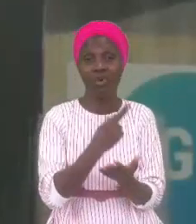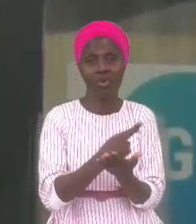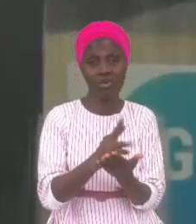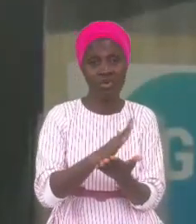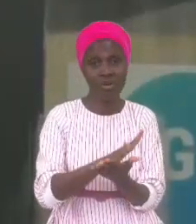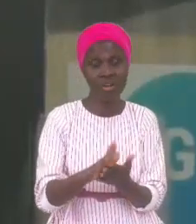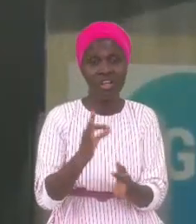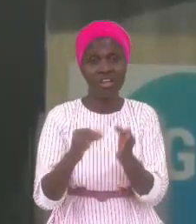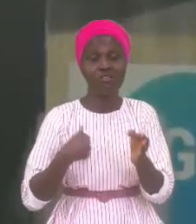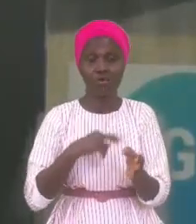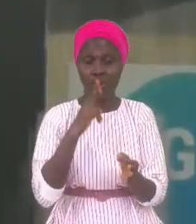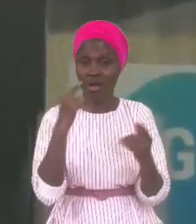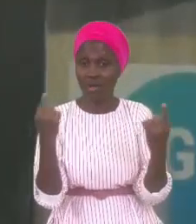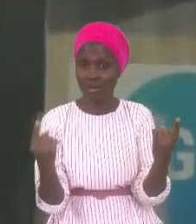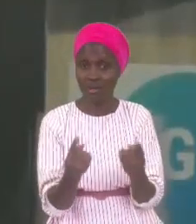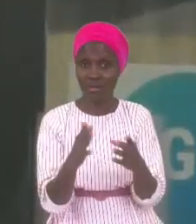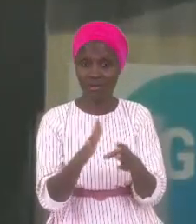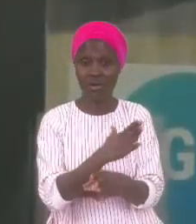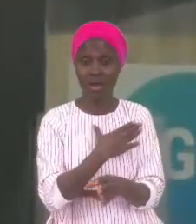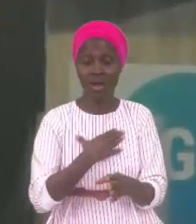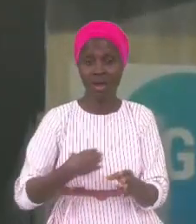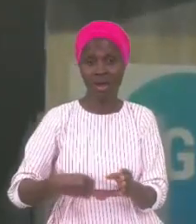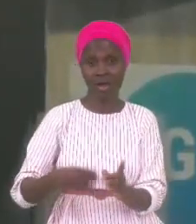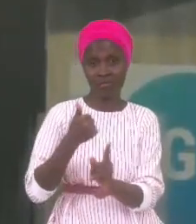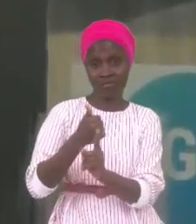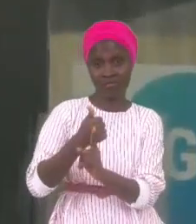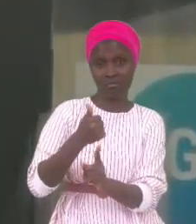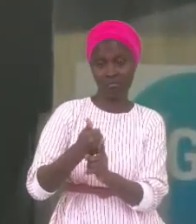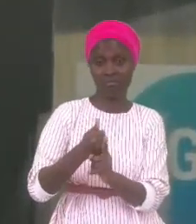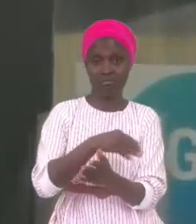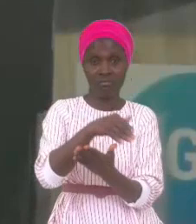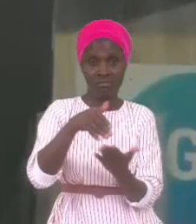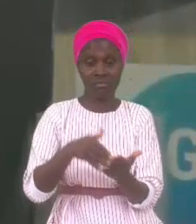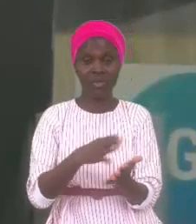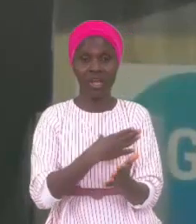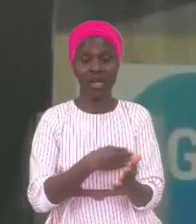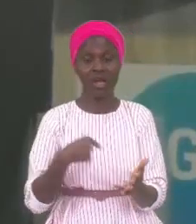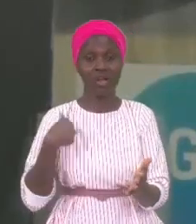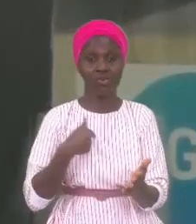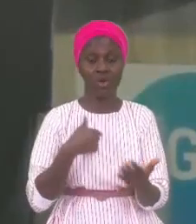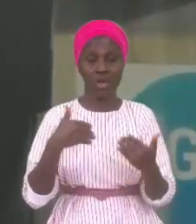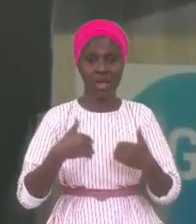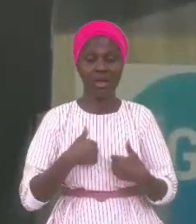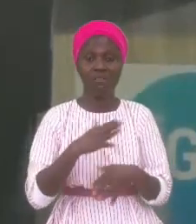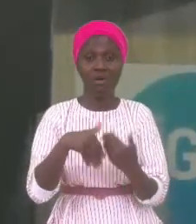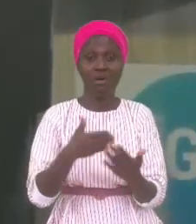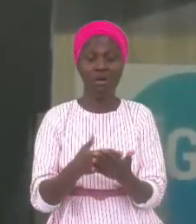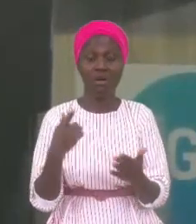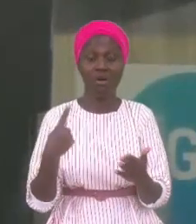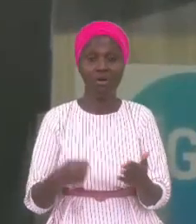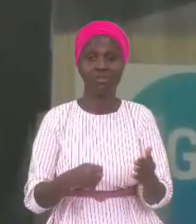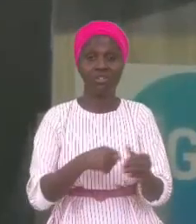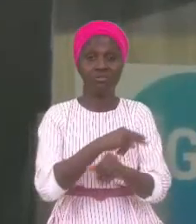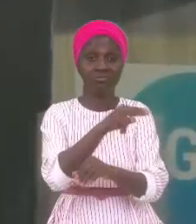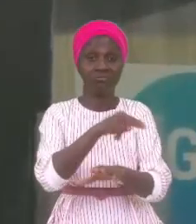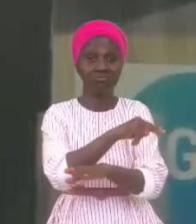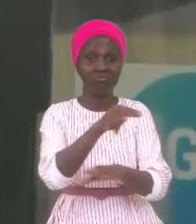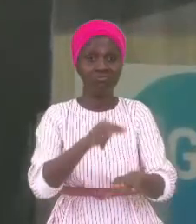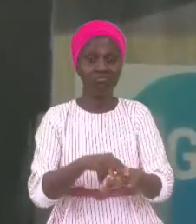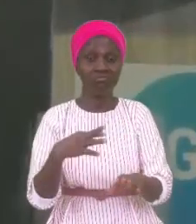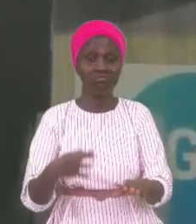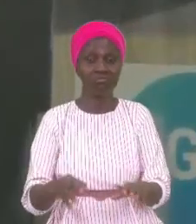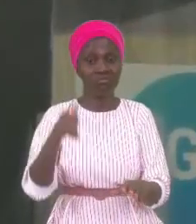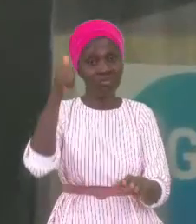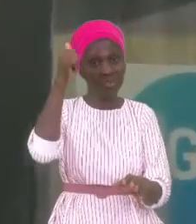sinful, if we're self-centered, and if we have all the nature of Adam, fallen Adam in